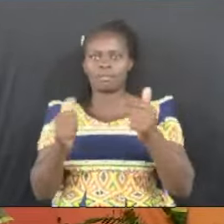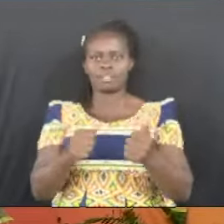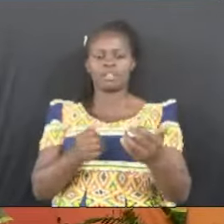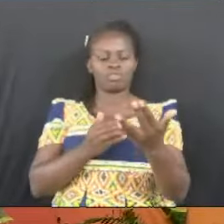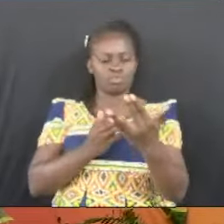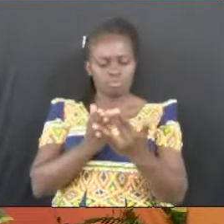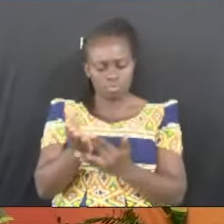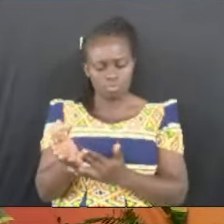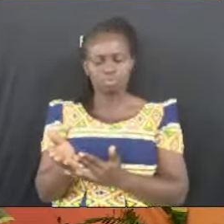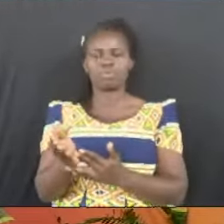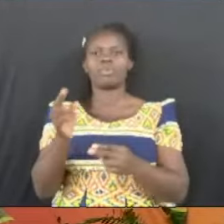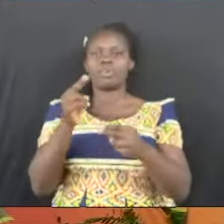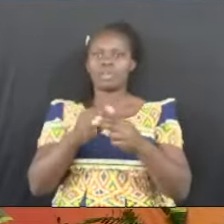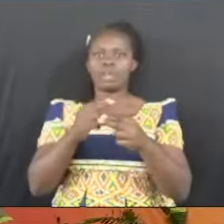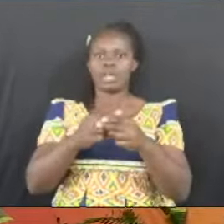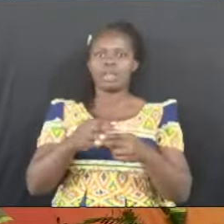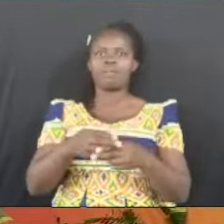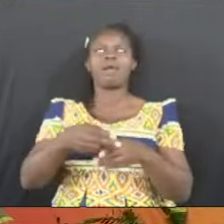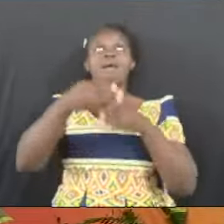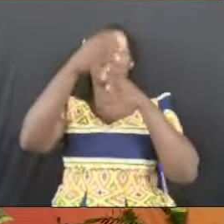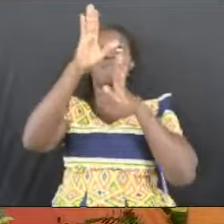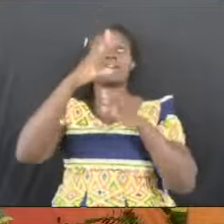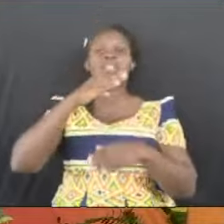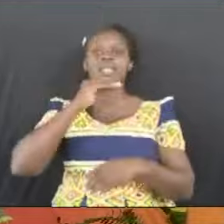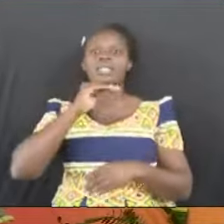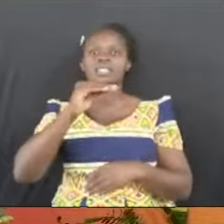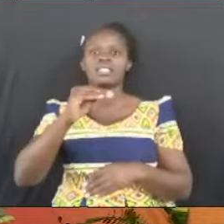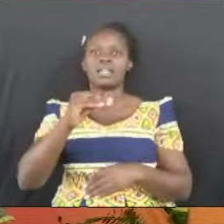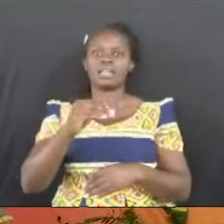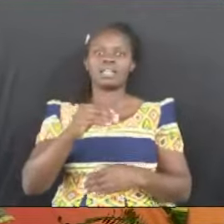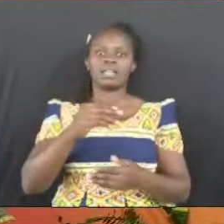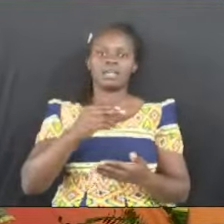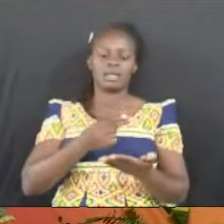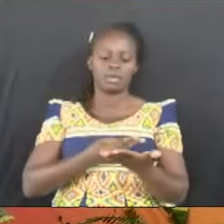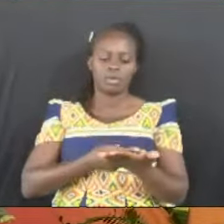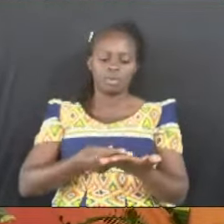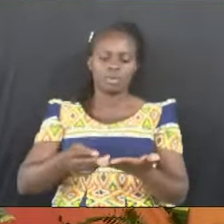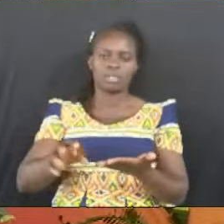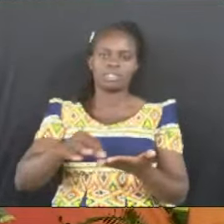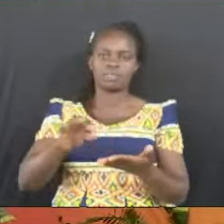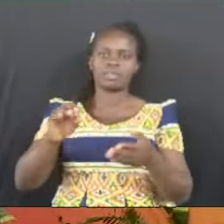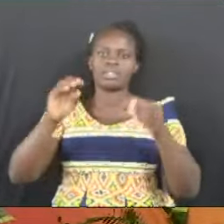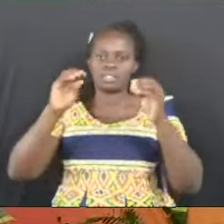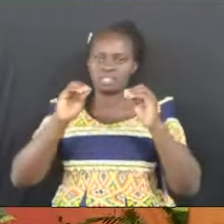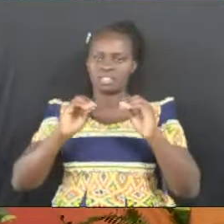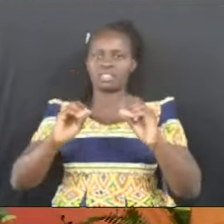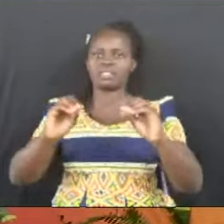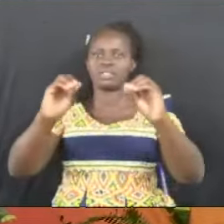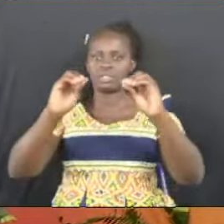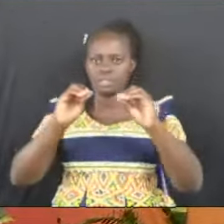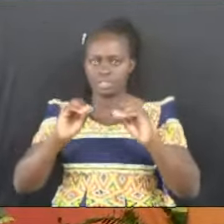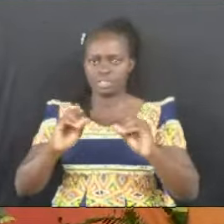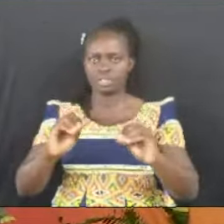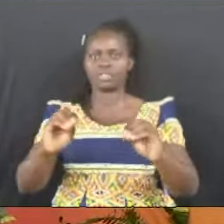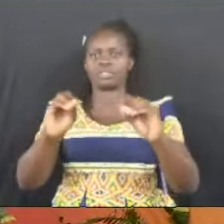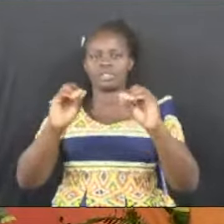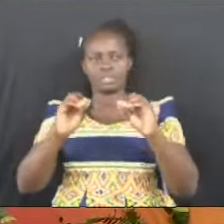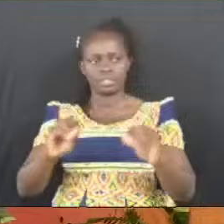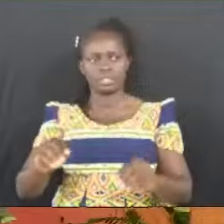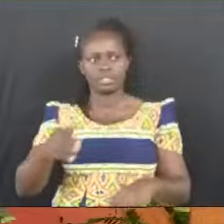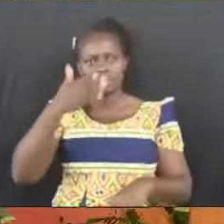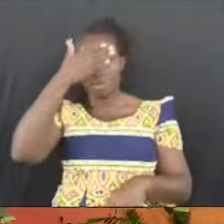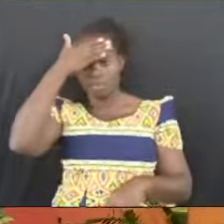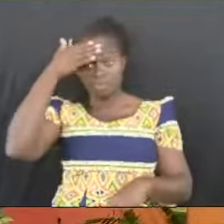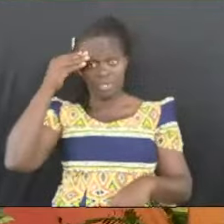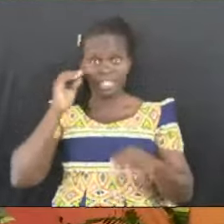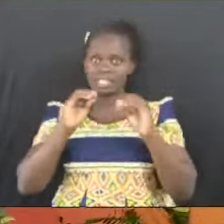Holy Spirit. You know, teaching them, don't forget that part, teaching them all that I have